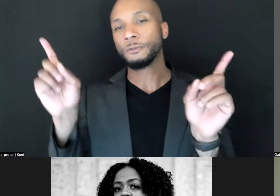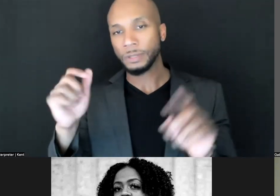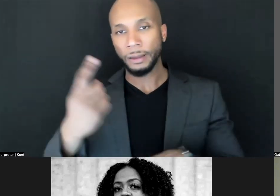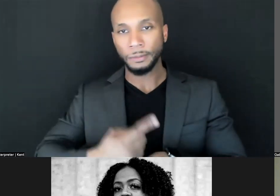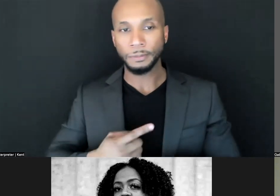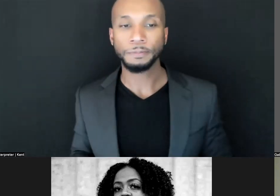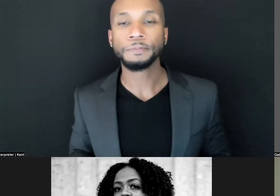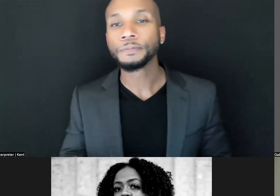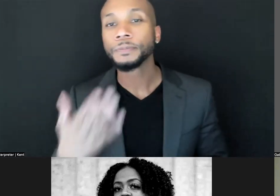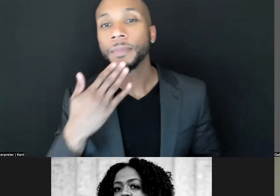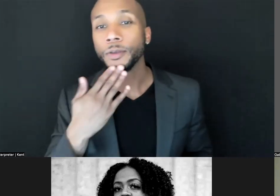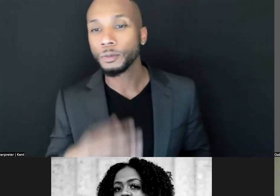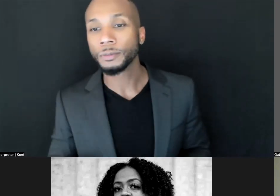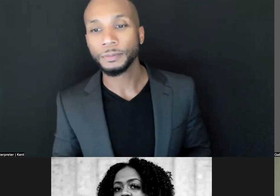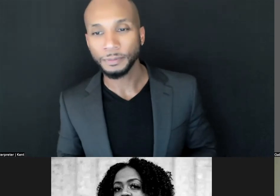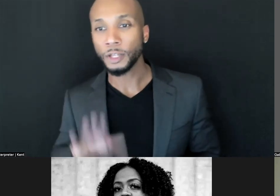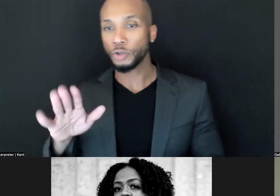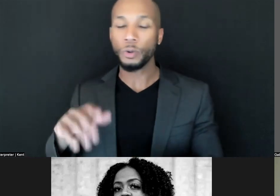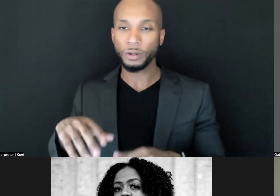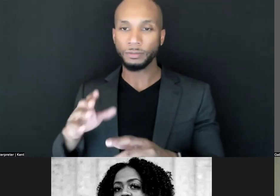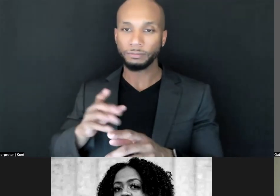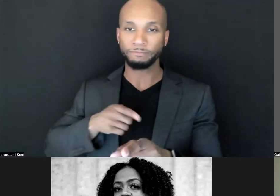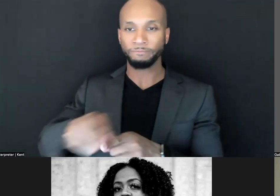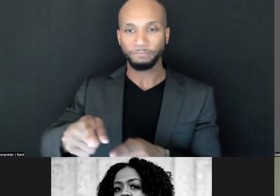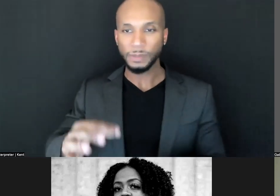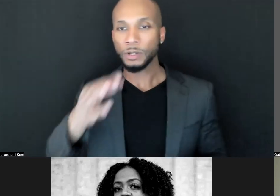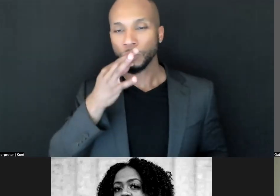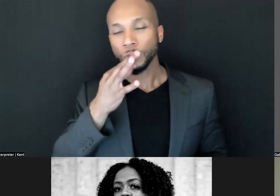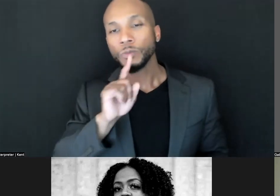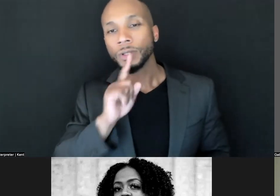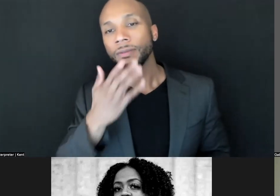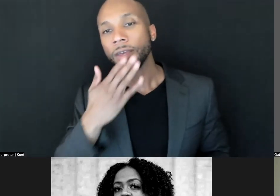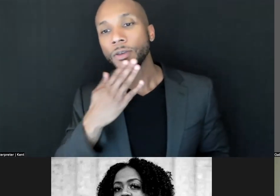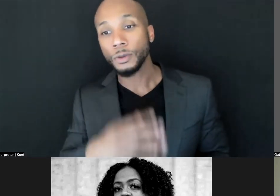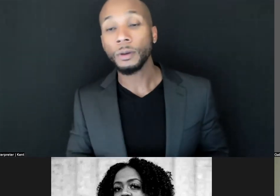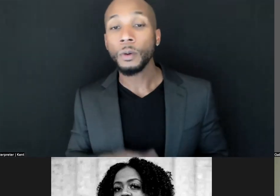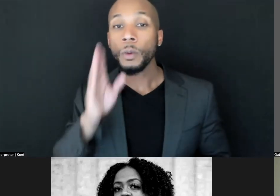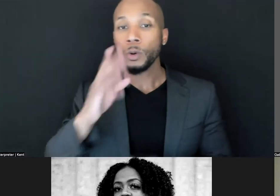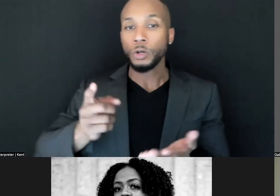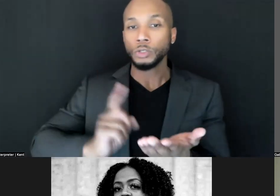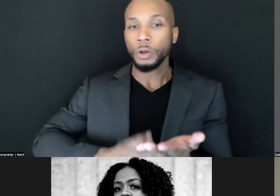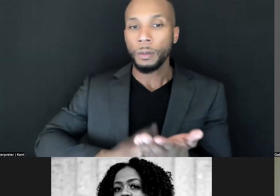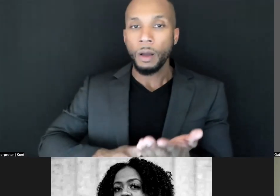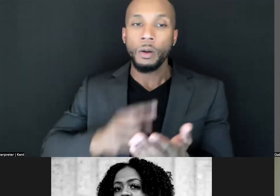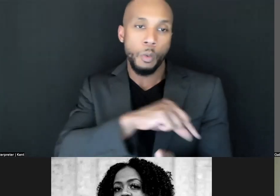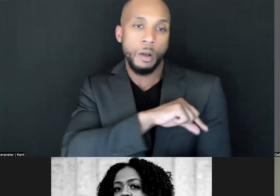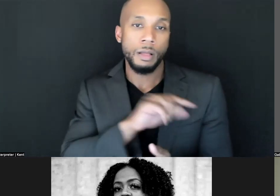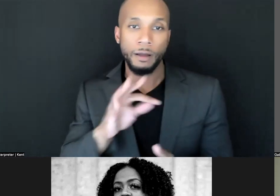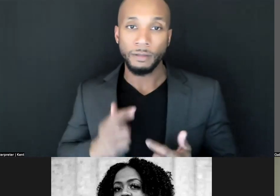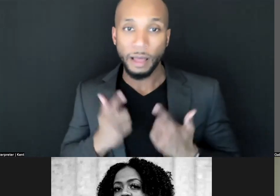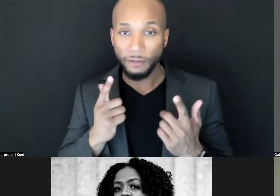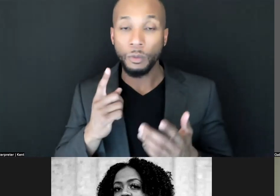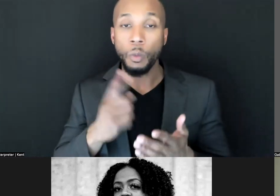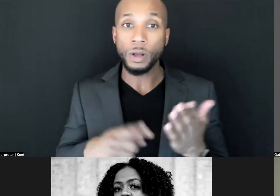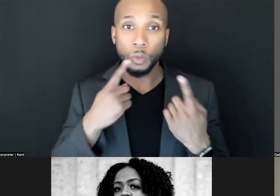Thanks, Sylvester. Now that's all your area of expertise, and we really appreciate it. Because we were going to talk about quality of life and what's working